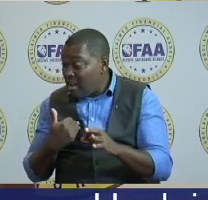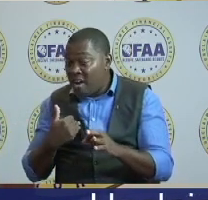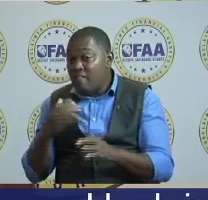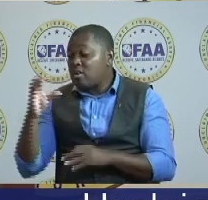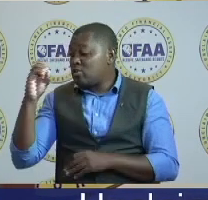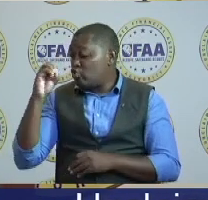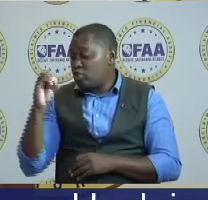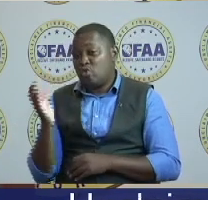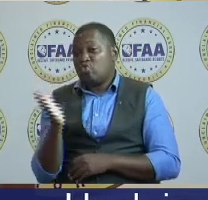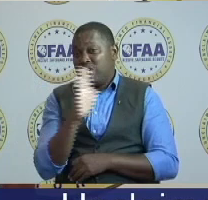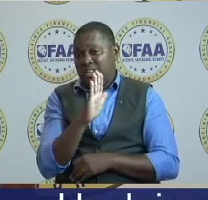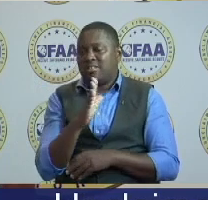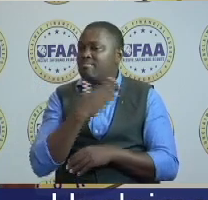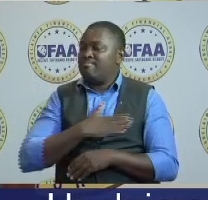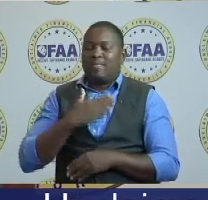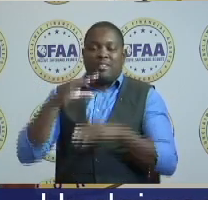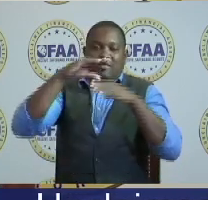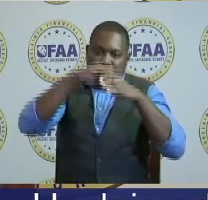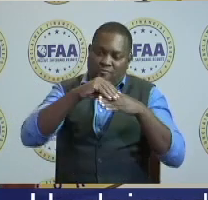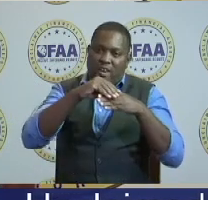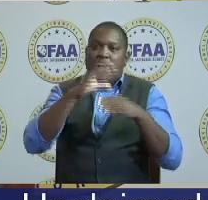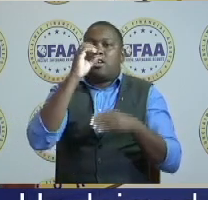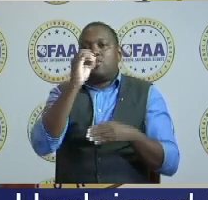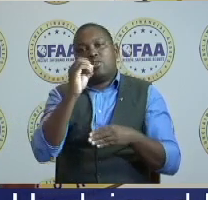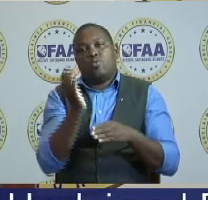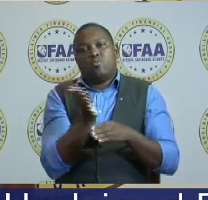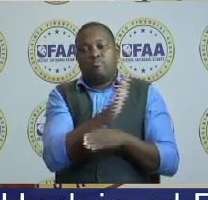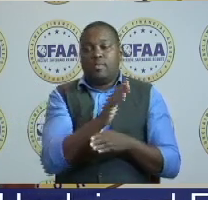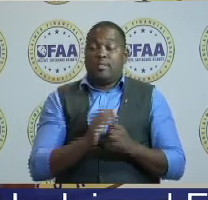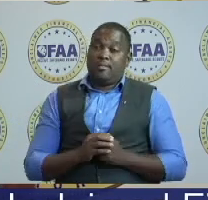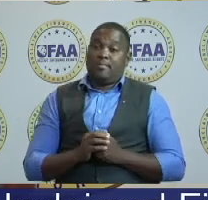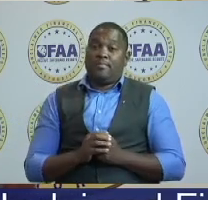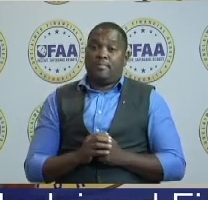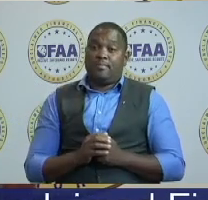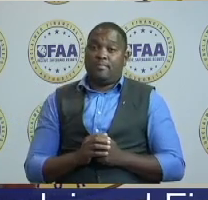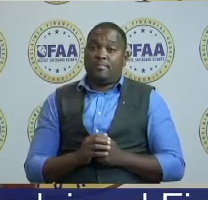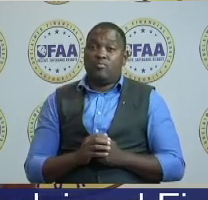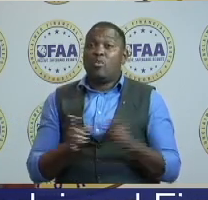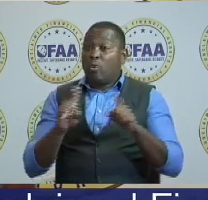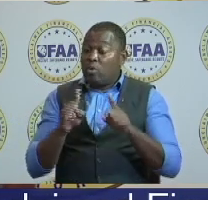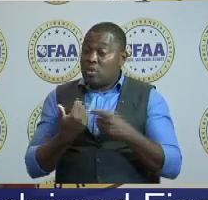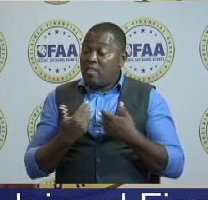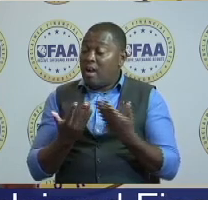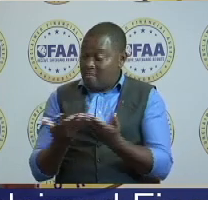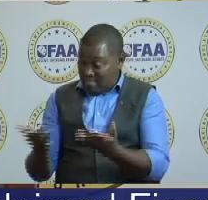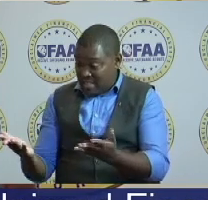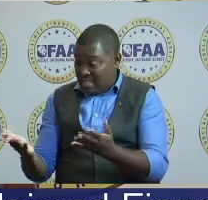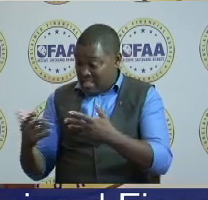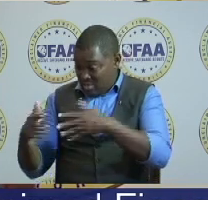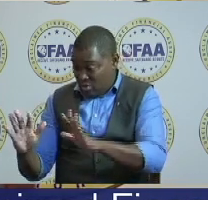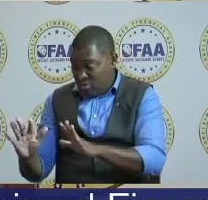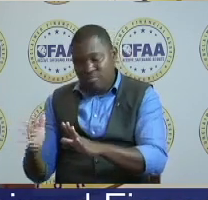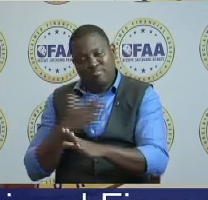nil returns. And if you have some of, or even just very few unclaimed financial assets, then you file. Because many